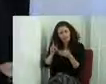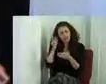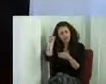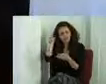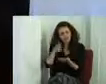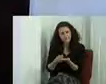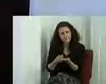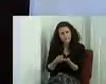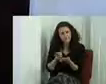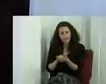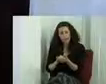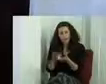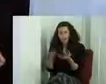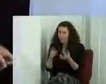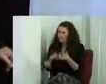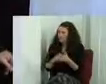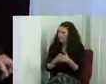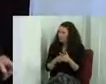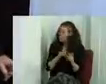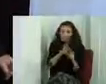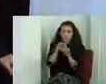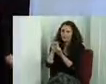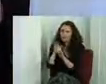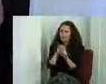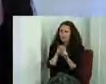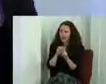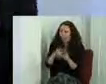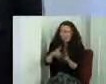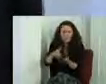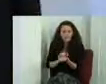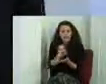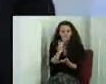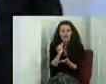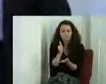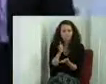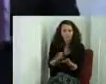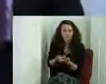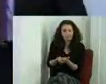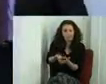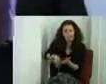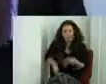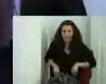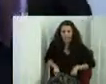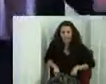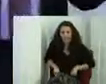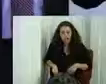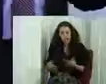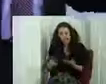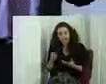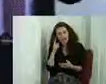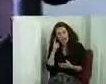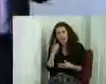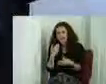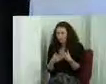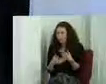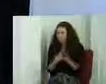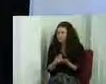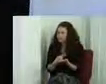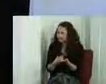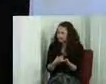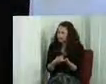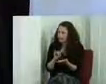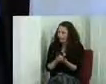want to start off by reminding ourselves that abundance is not about financial abundance. You know, I think we went through that in